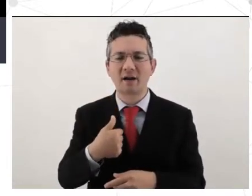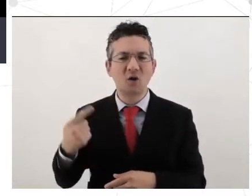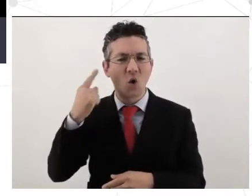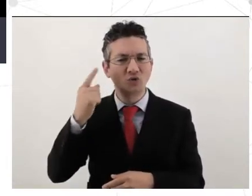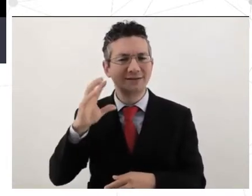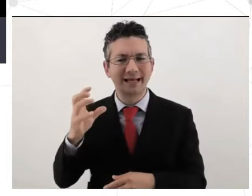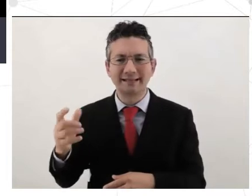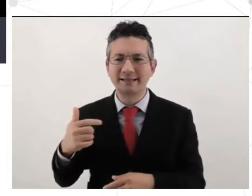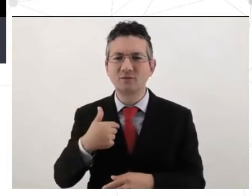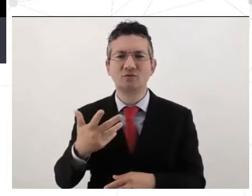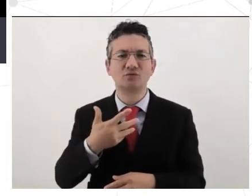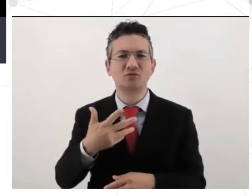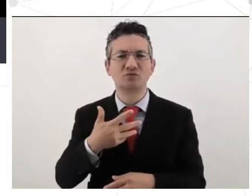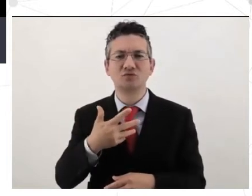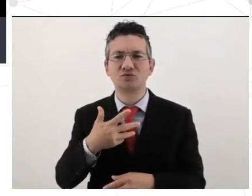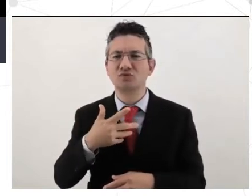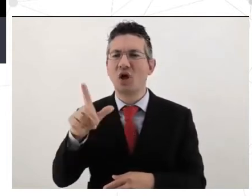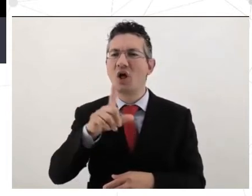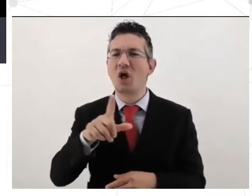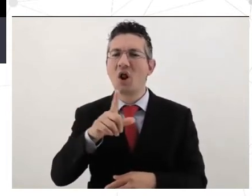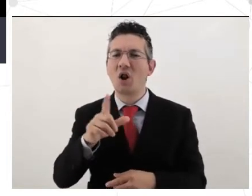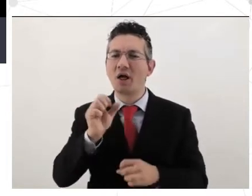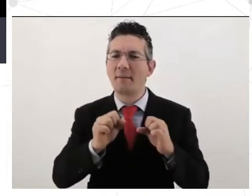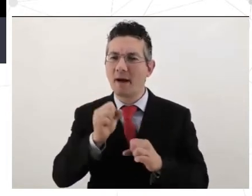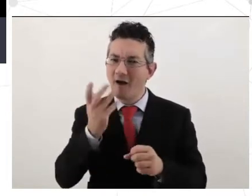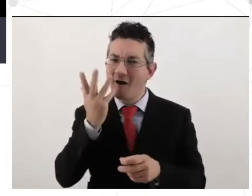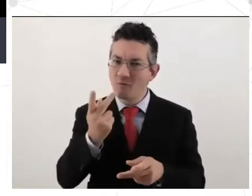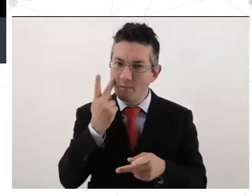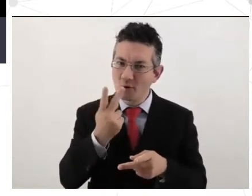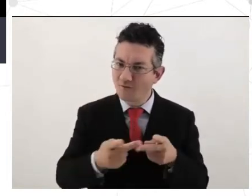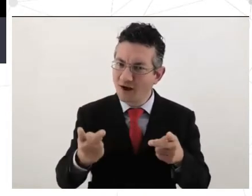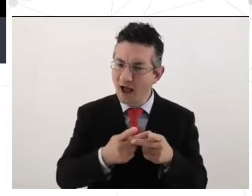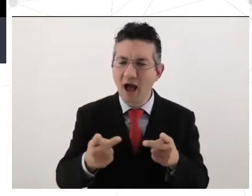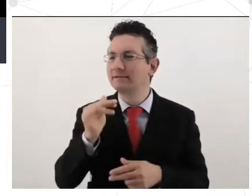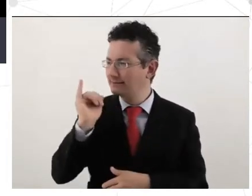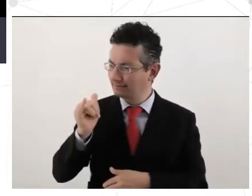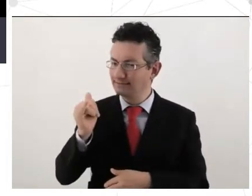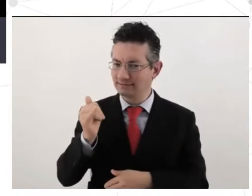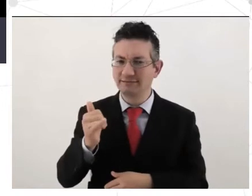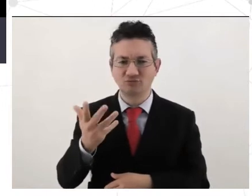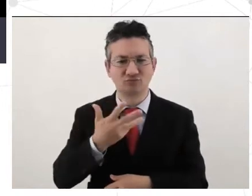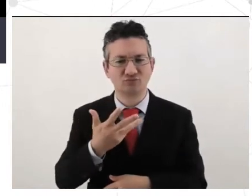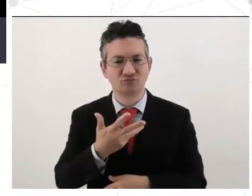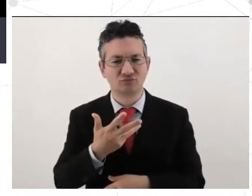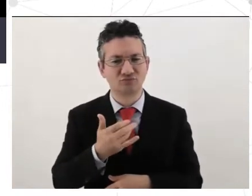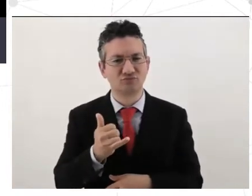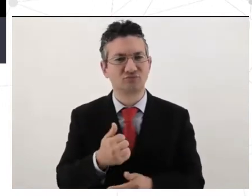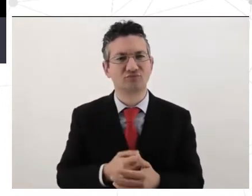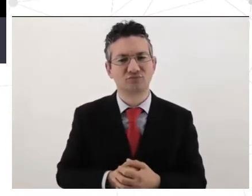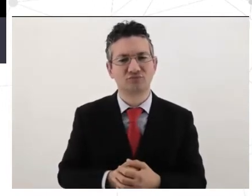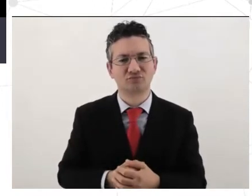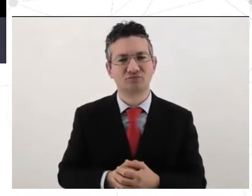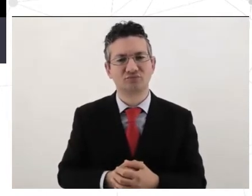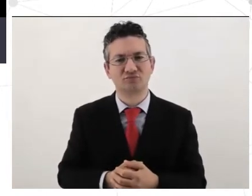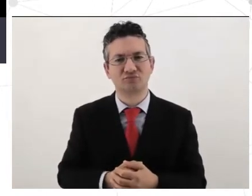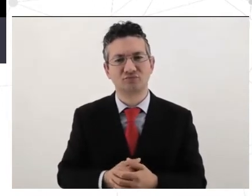We're safe to cross? All right, and it's safe to cross. Let's do it. Hey, here's Fran's chocolate over there. Oh, perfect. We should set a marker